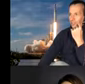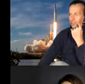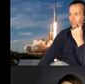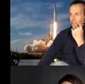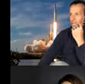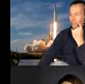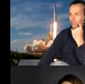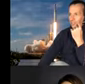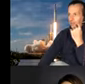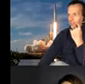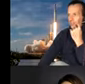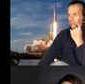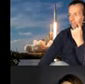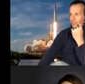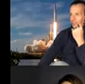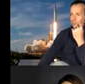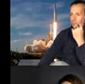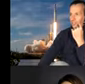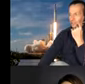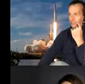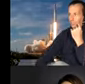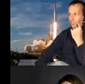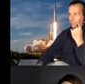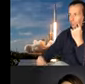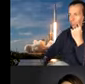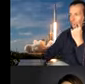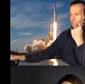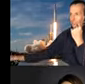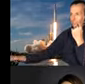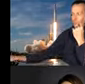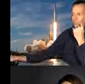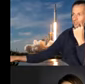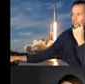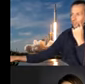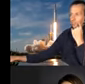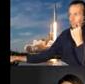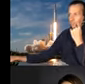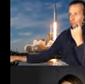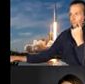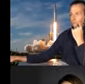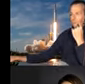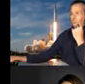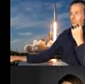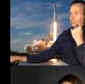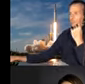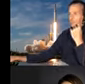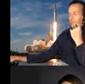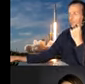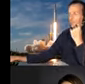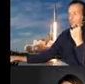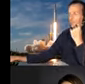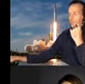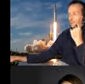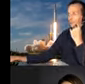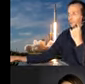it's not like you have to go to an app and fill it out. It's just if you have symptoms or anybody in the household has symptoms, you're supposed to report them and